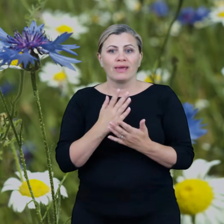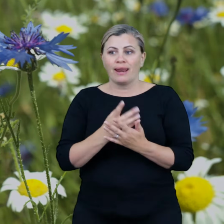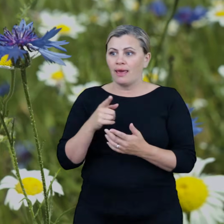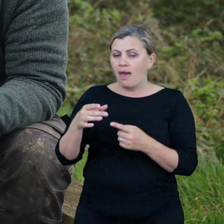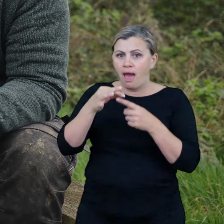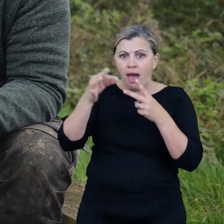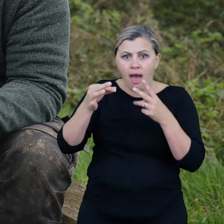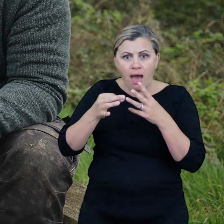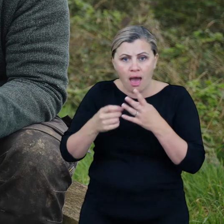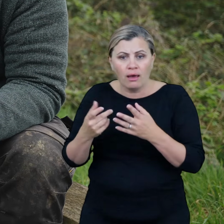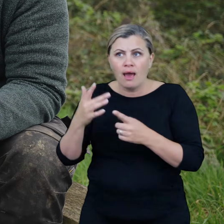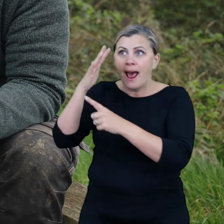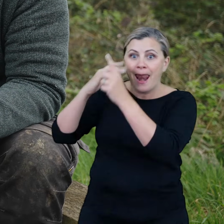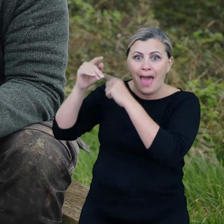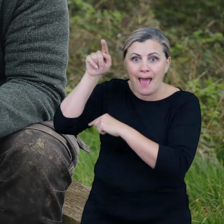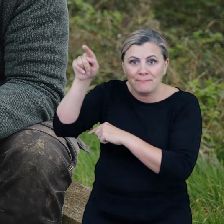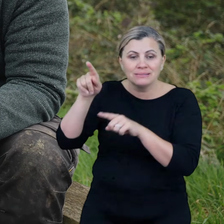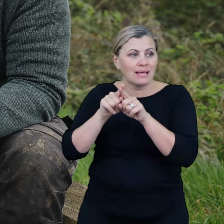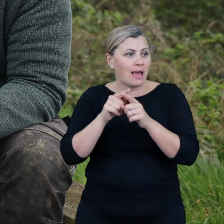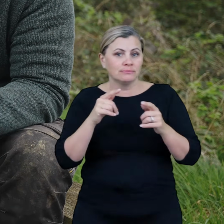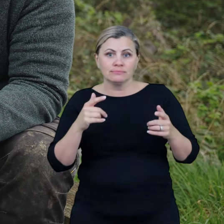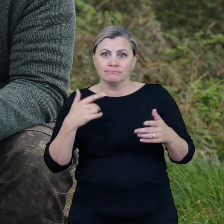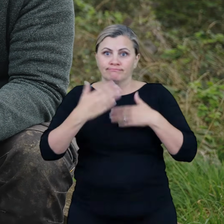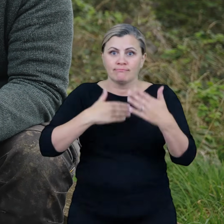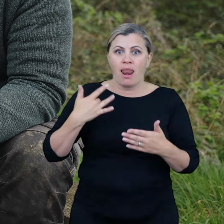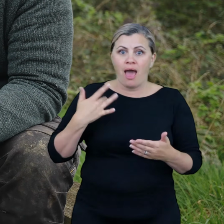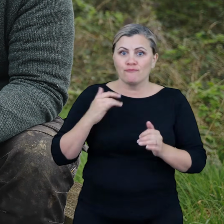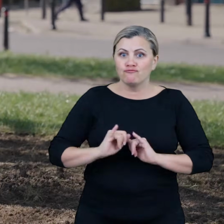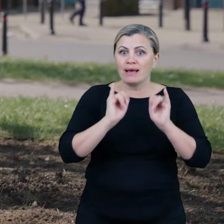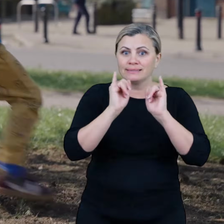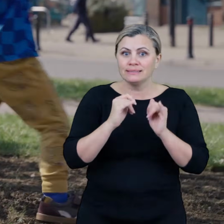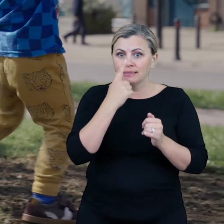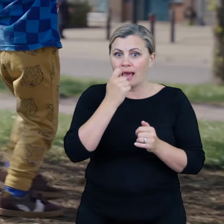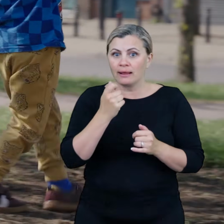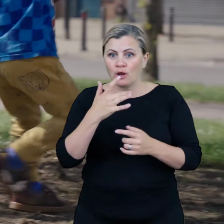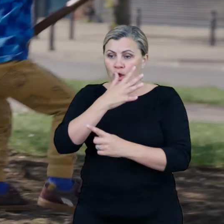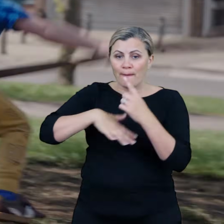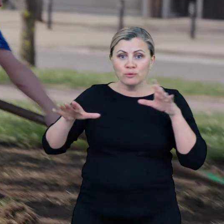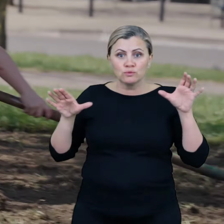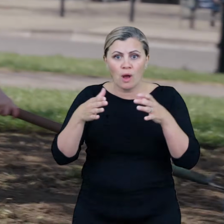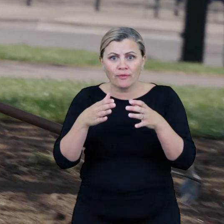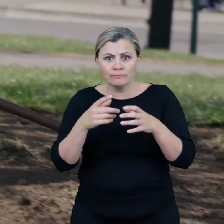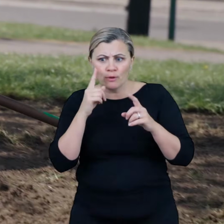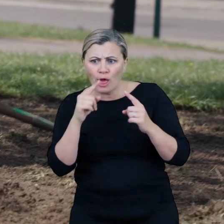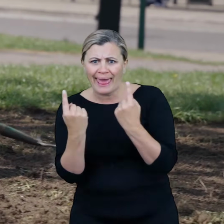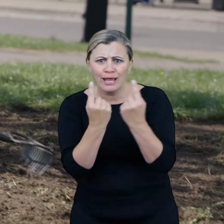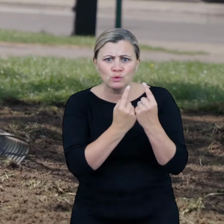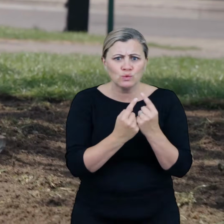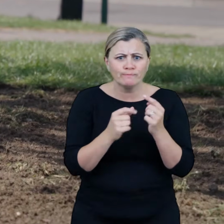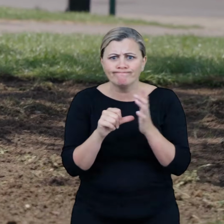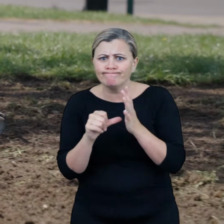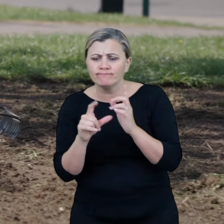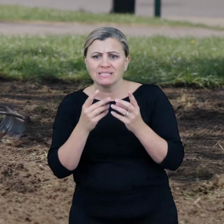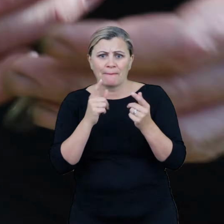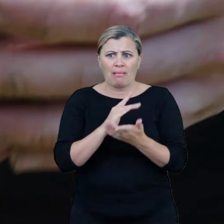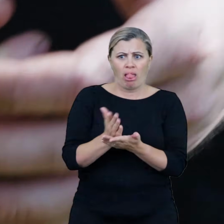tangible aspect of the climate and ecological crisis where you can go out with communities and create habitat. So where people feel daunted by these